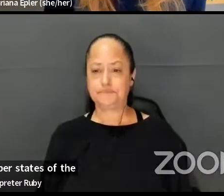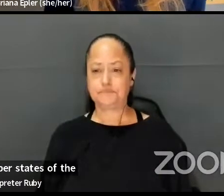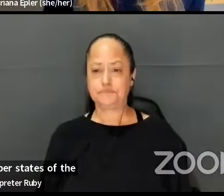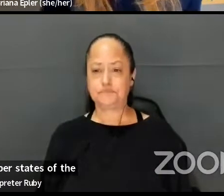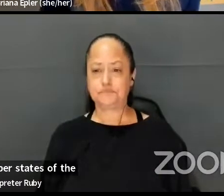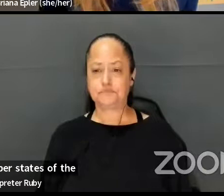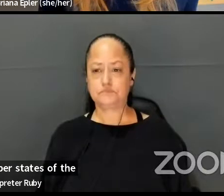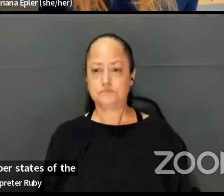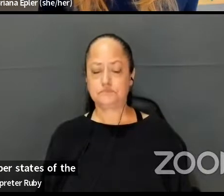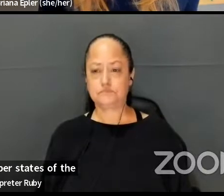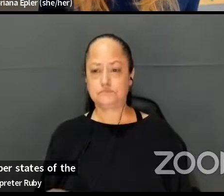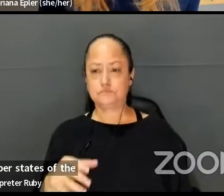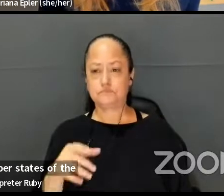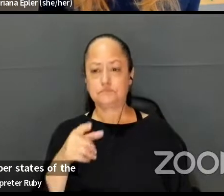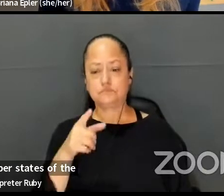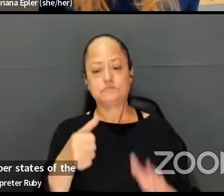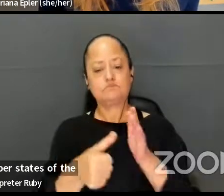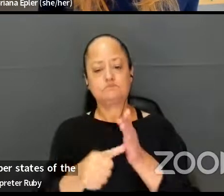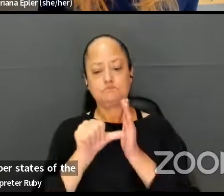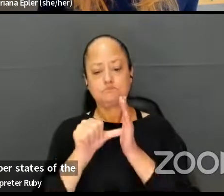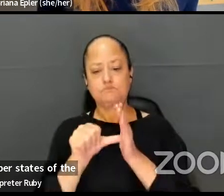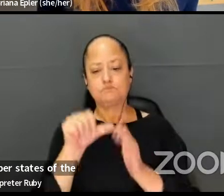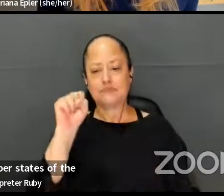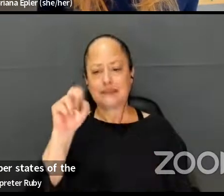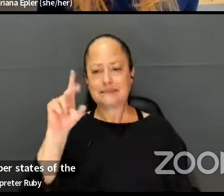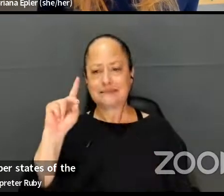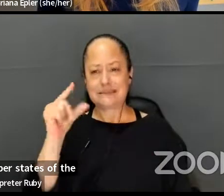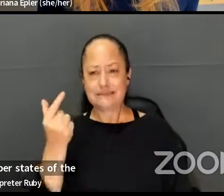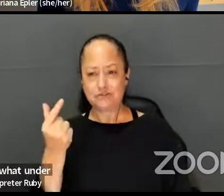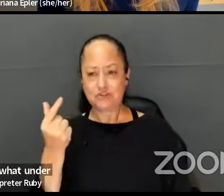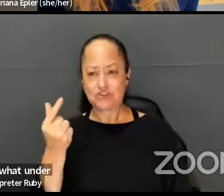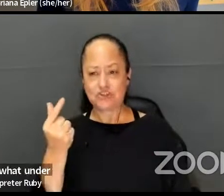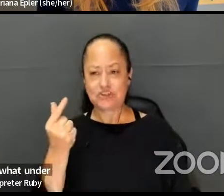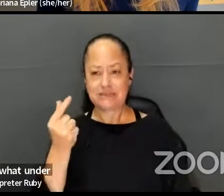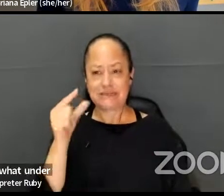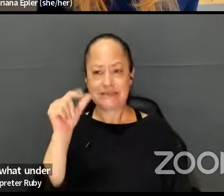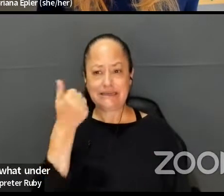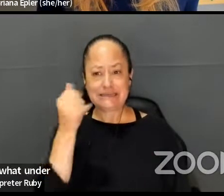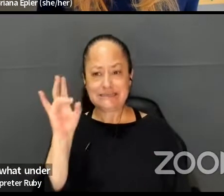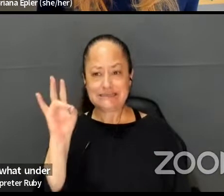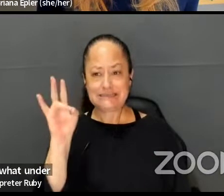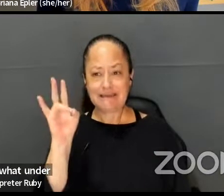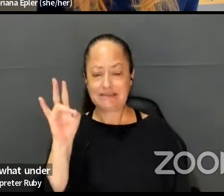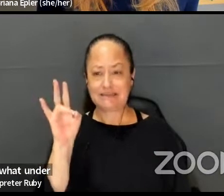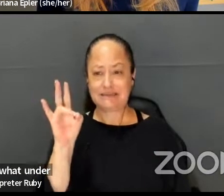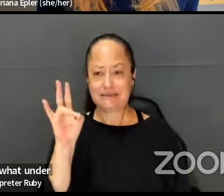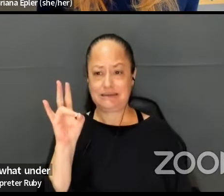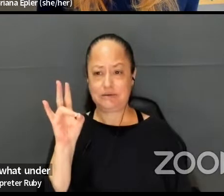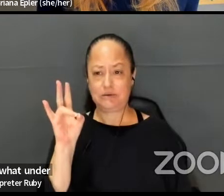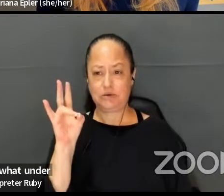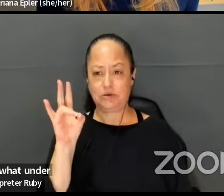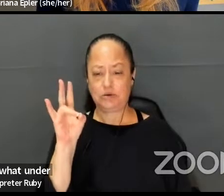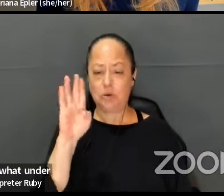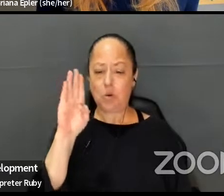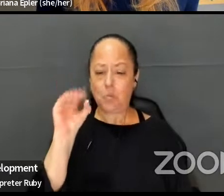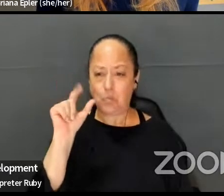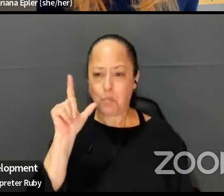what underpins the Sustainable Development Goals are really 17